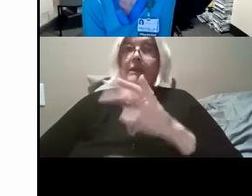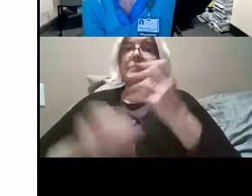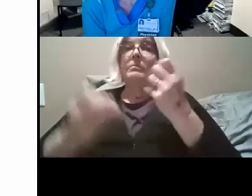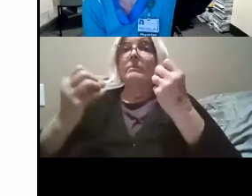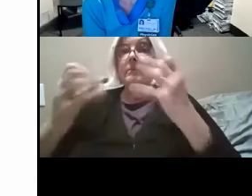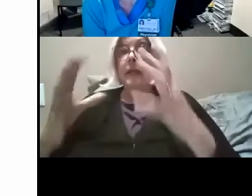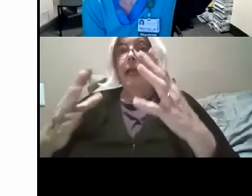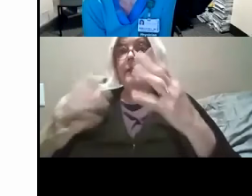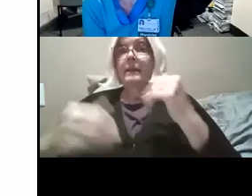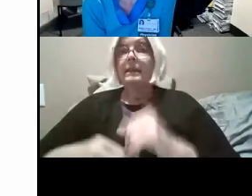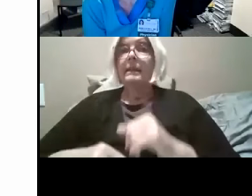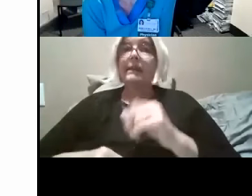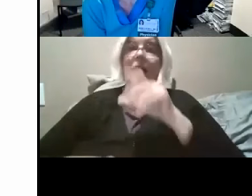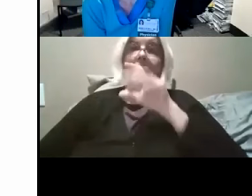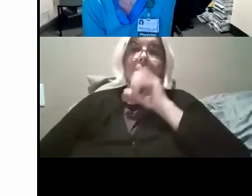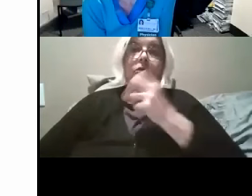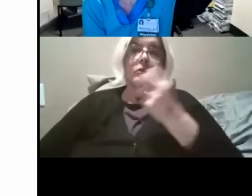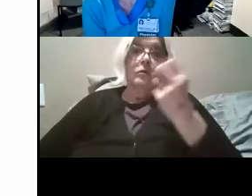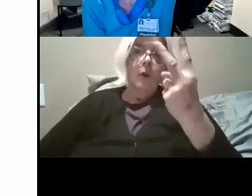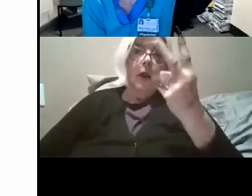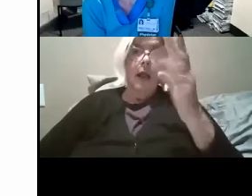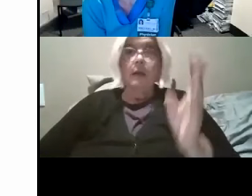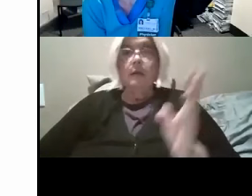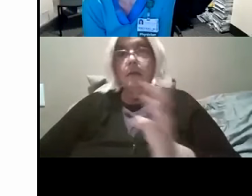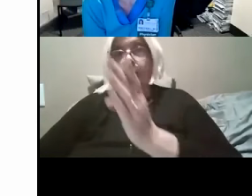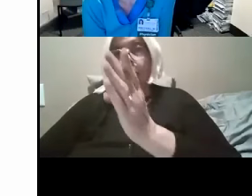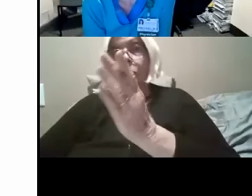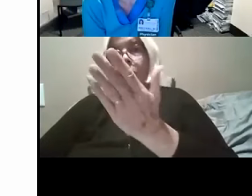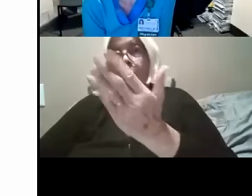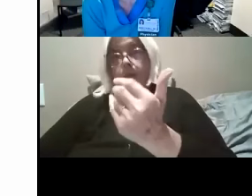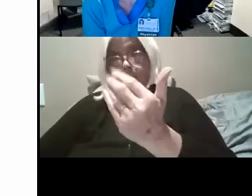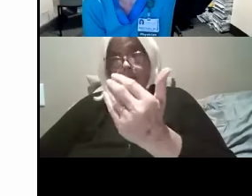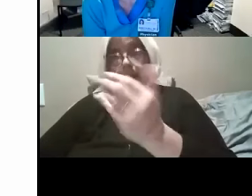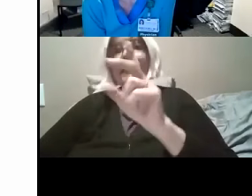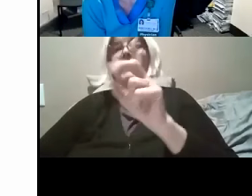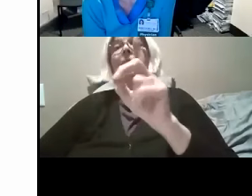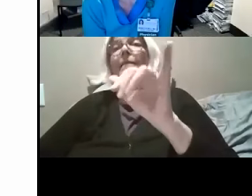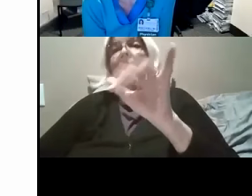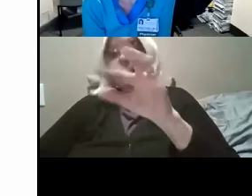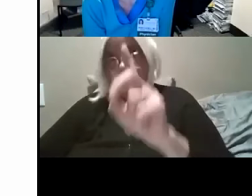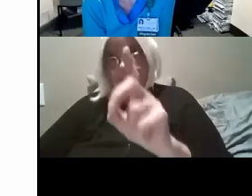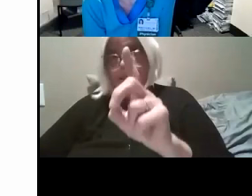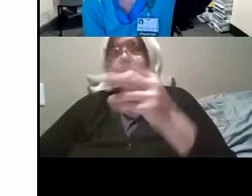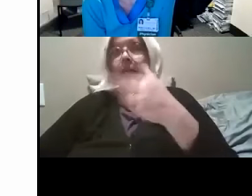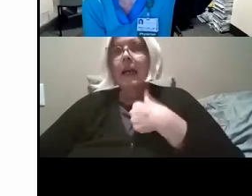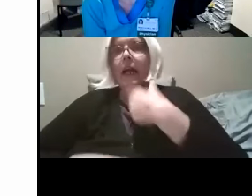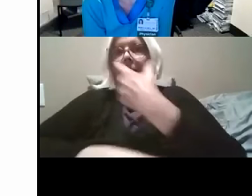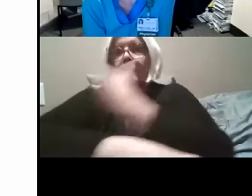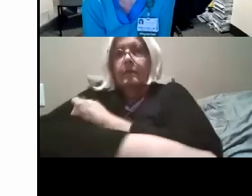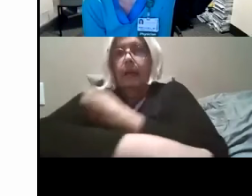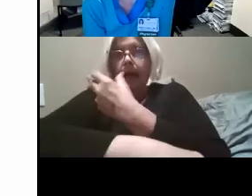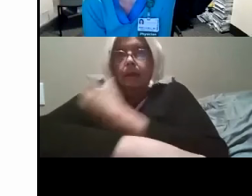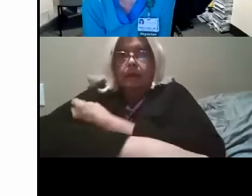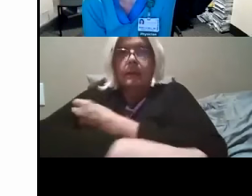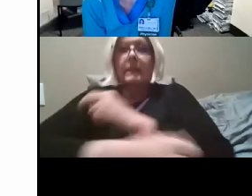severe COVID and high rates of pediatric hospitalization as this Delta variant has taken grip here.